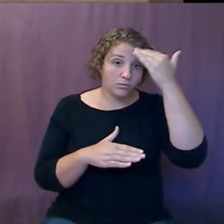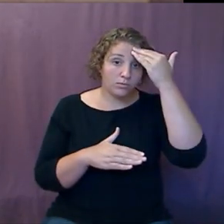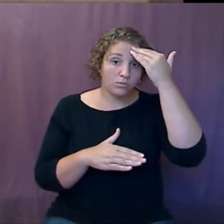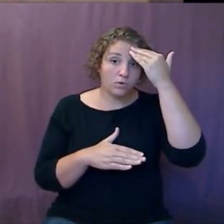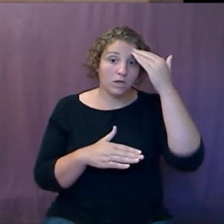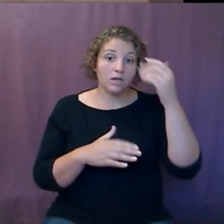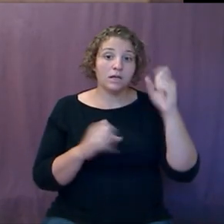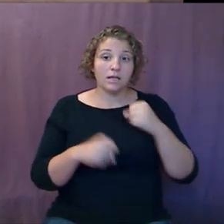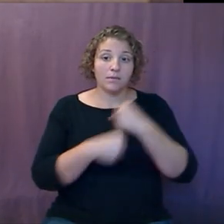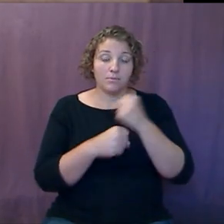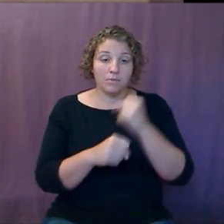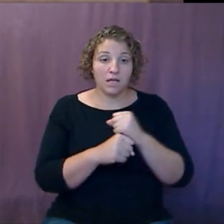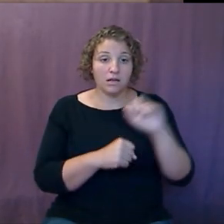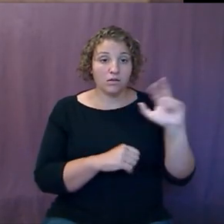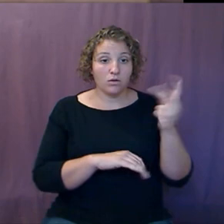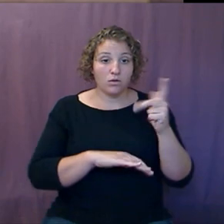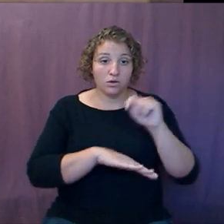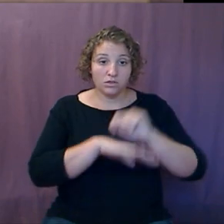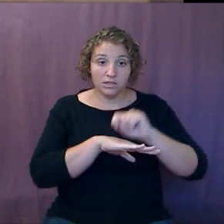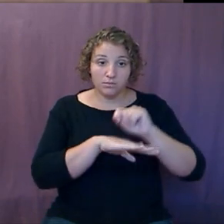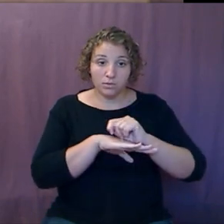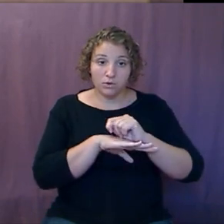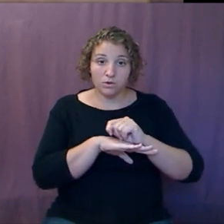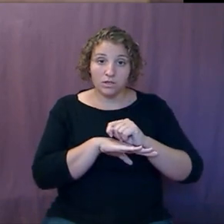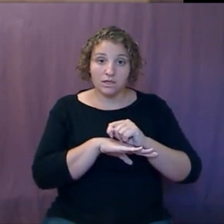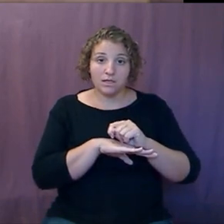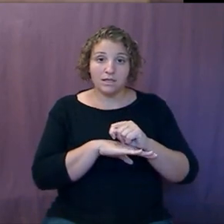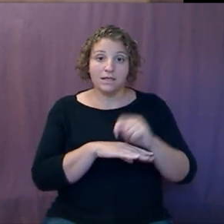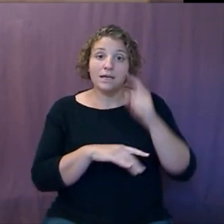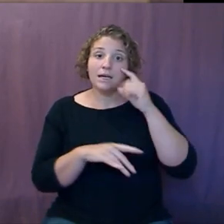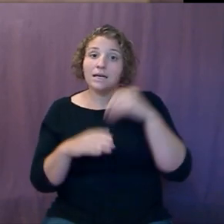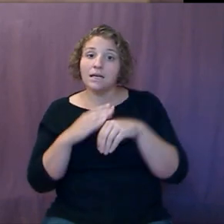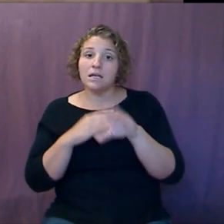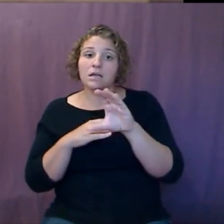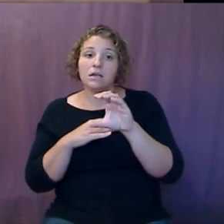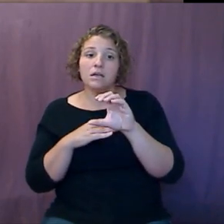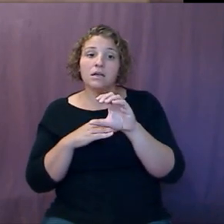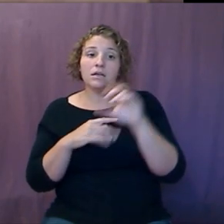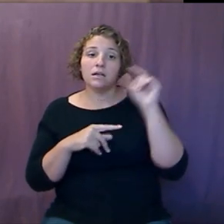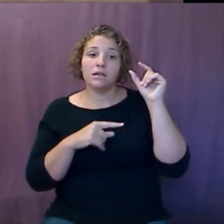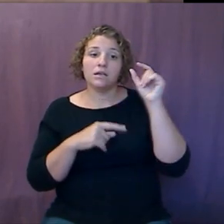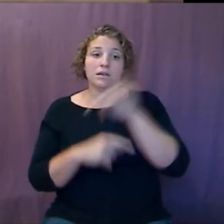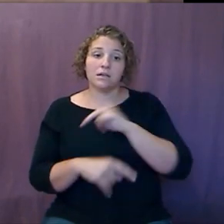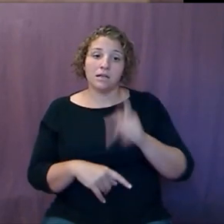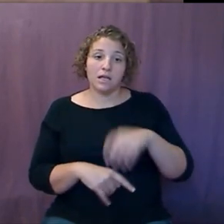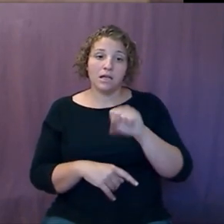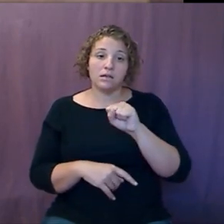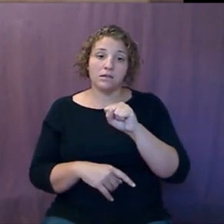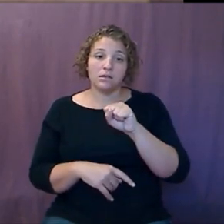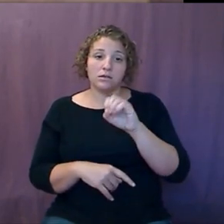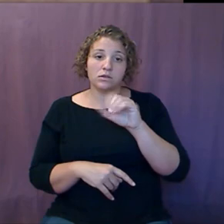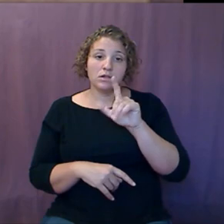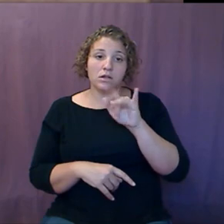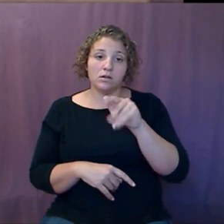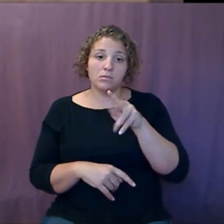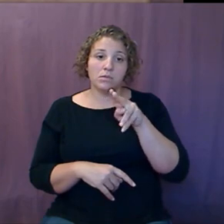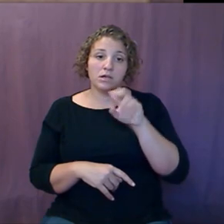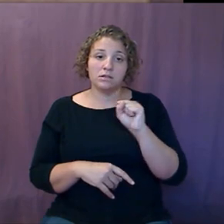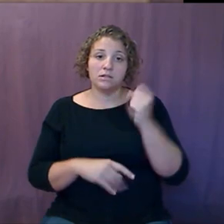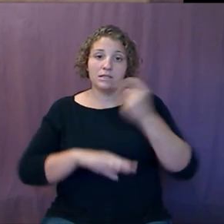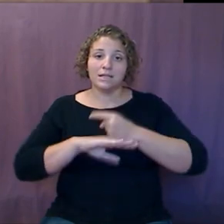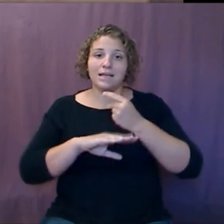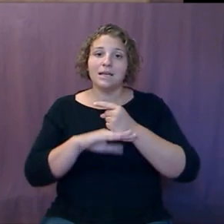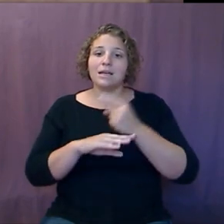to then build their third temple in solomon's day they did it in seven years now with their technology it's interesting they could do it easily more